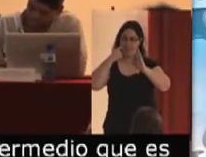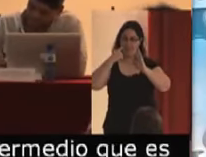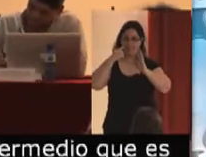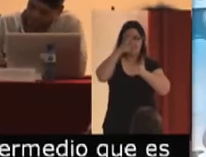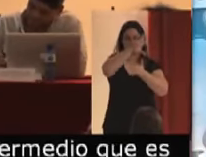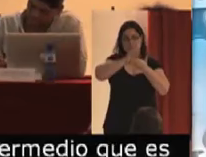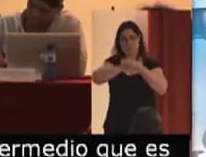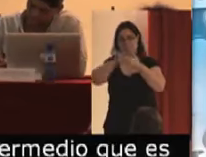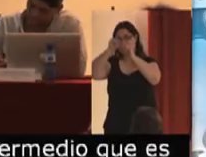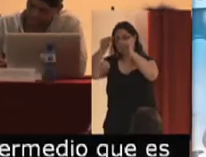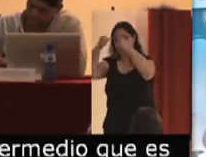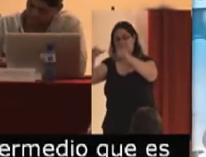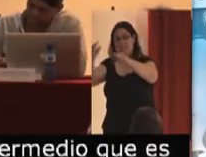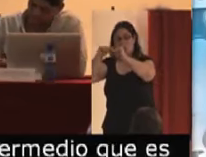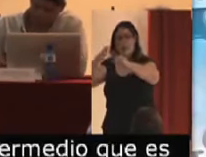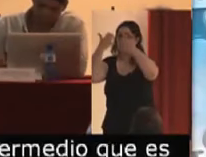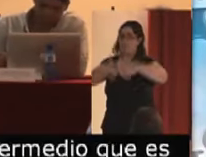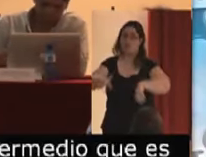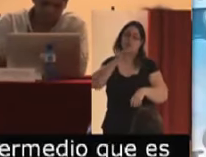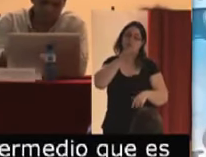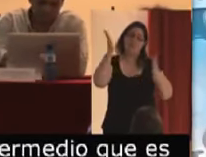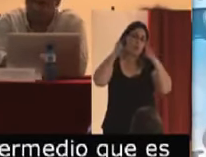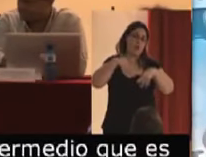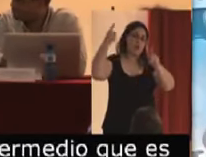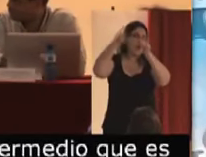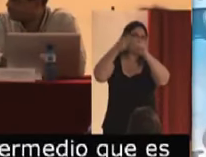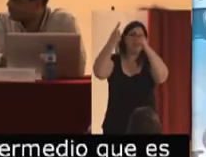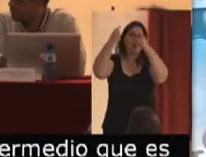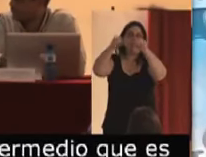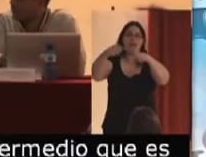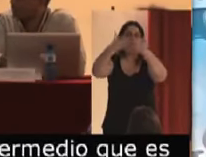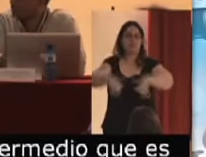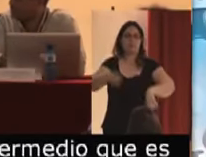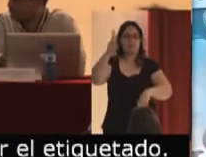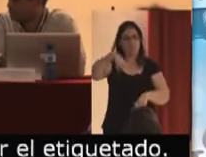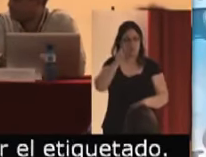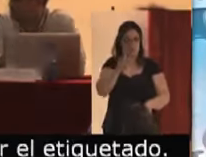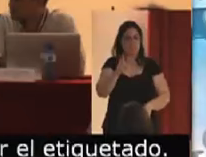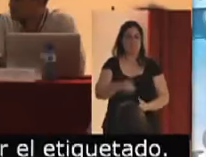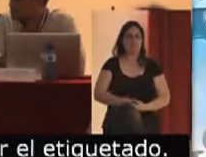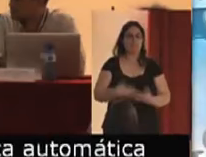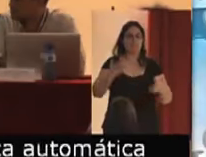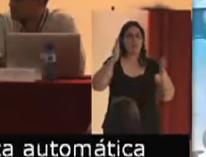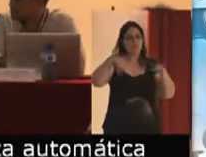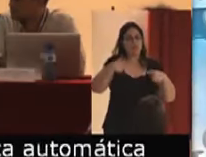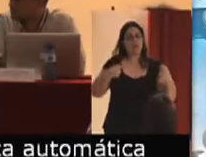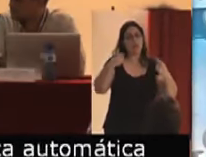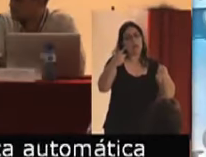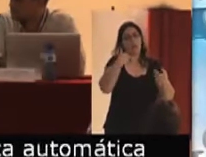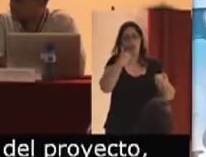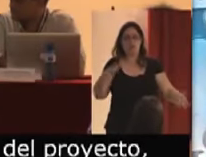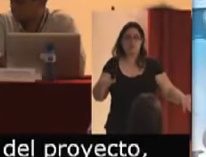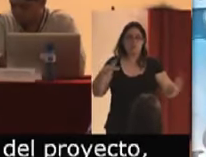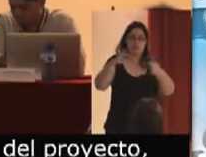entering, reload, and completing the labeling. We don't have an automatic labeling system. It was not the objective of the